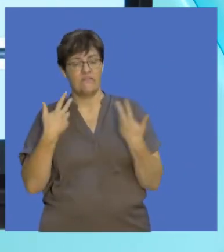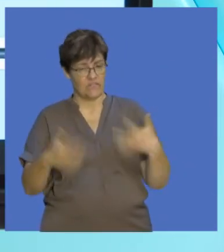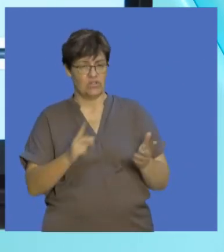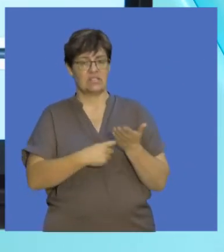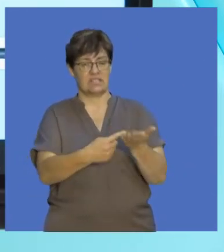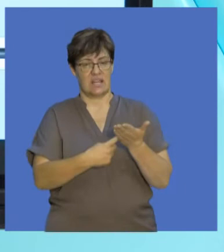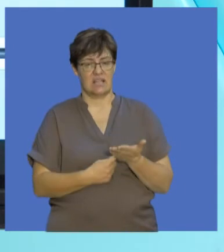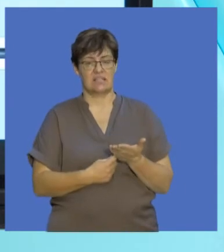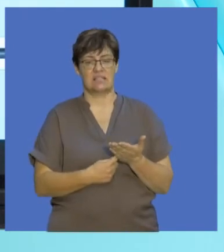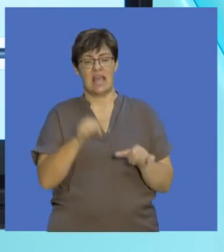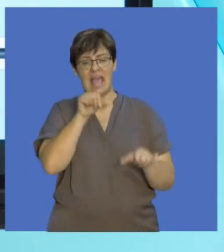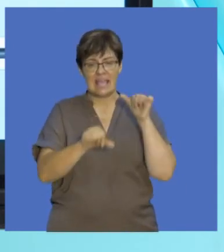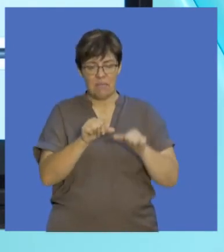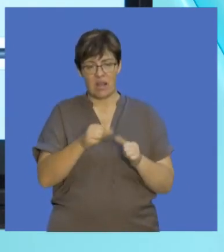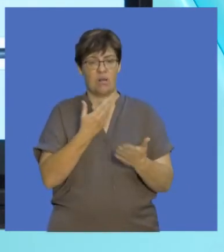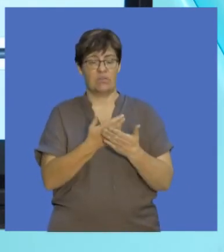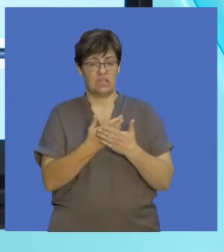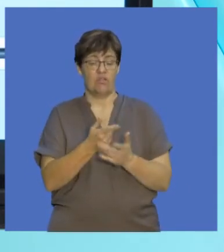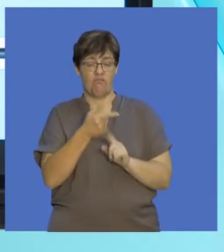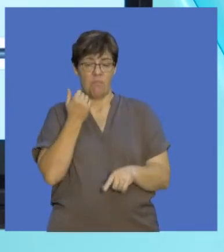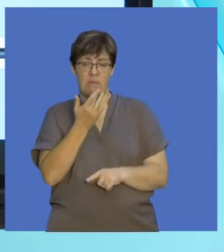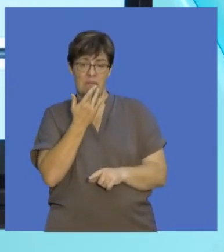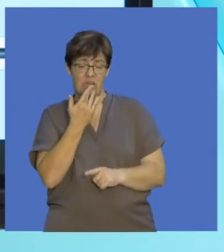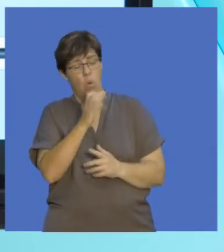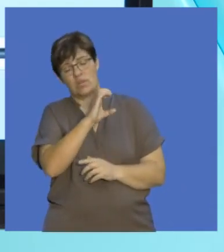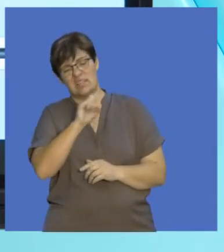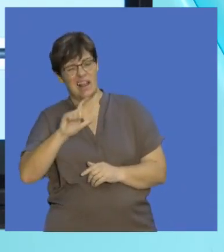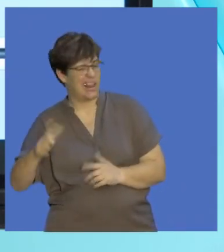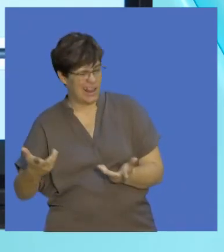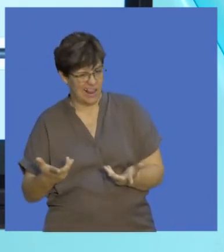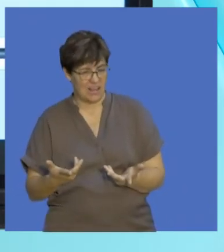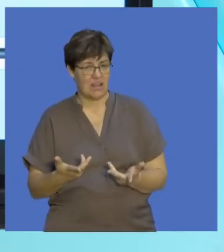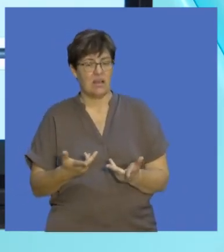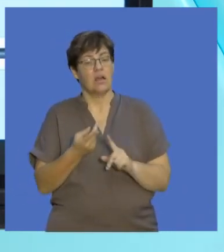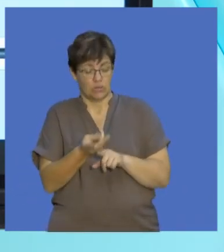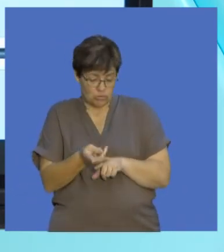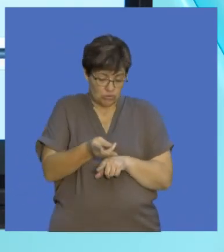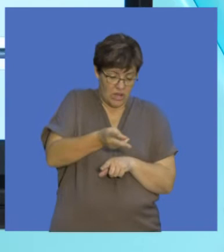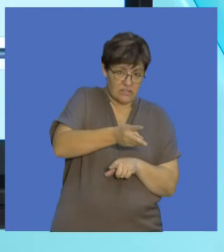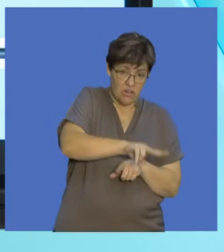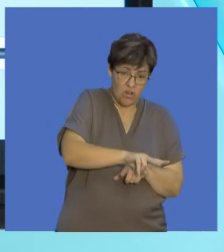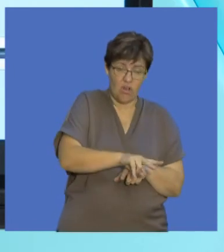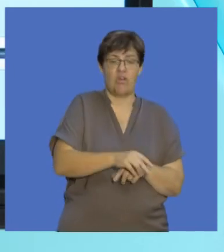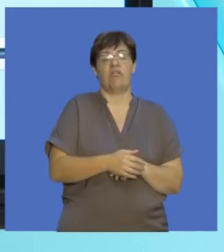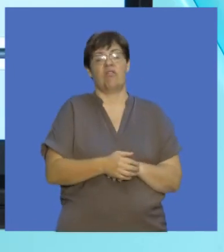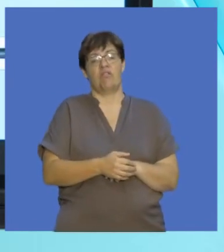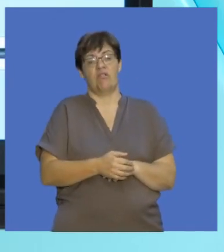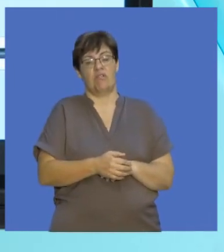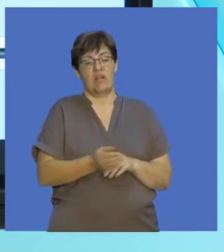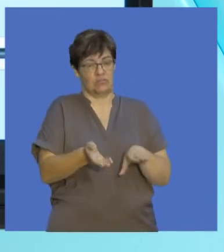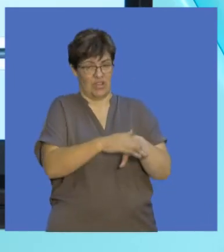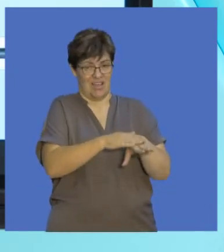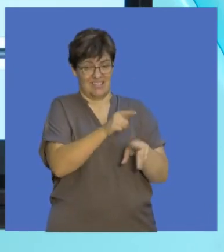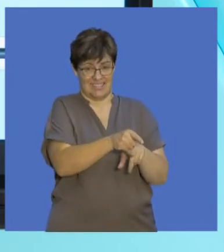say chemical potential energy from the battery or the cell, whatever the case may be, is transferred to